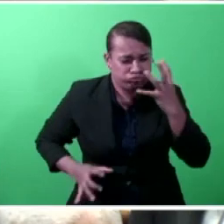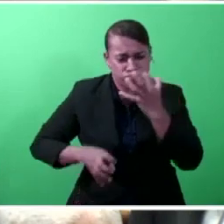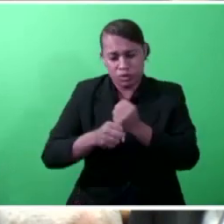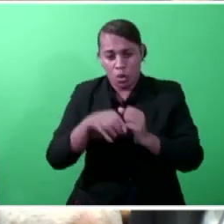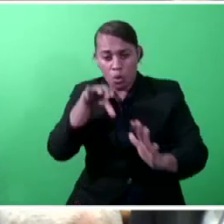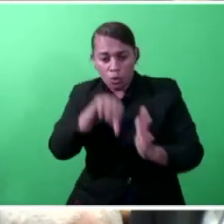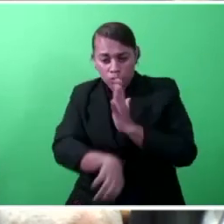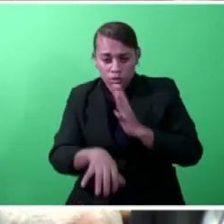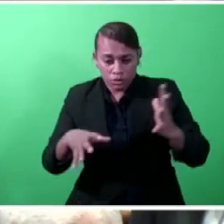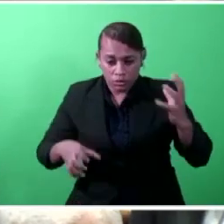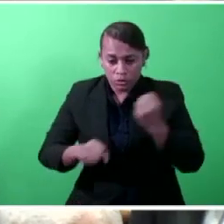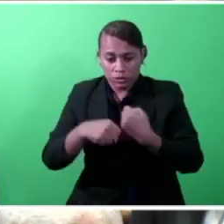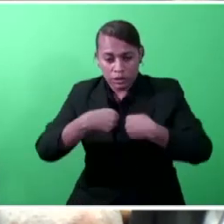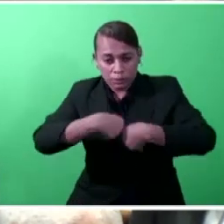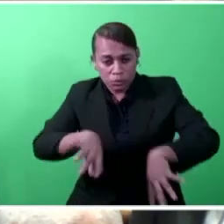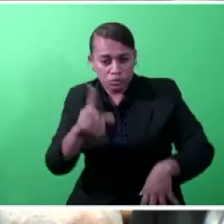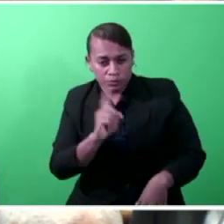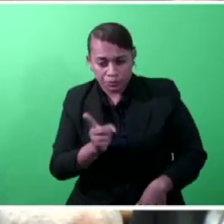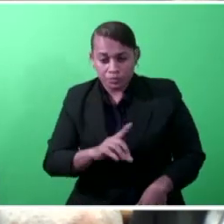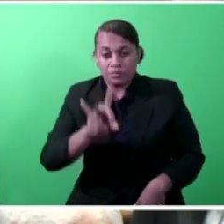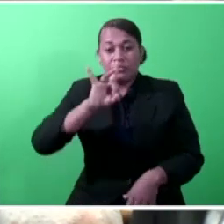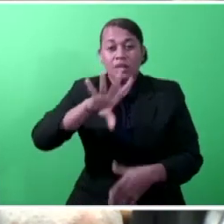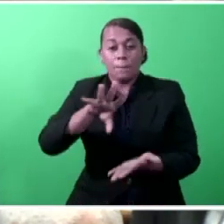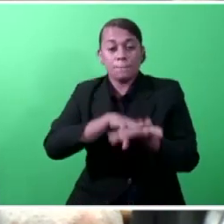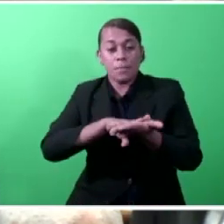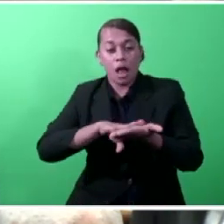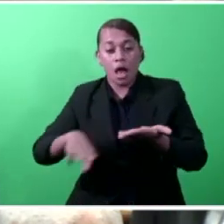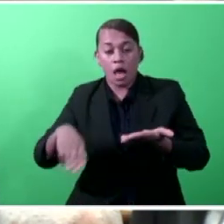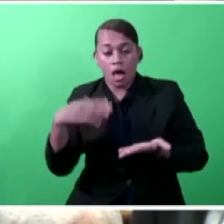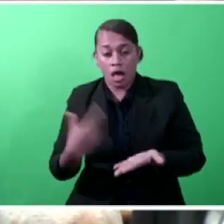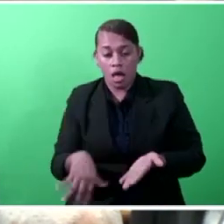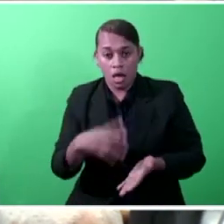Sarai amounted to